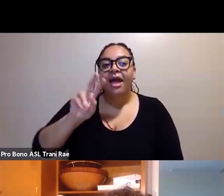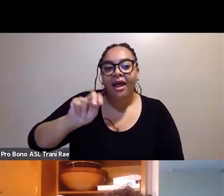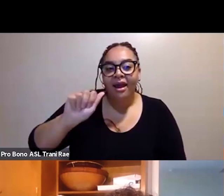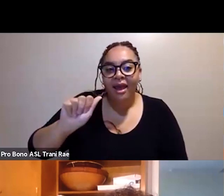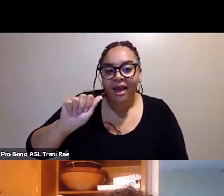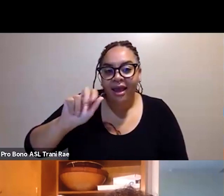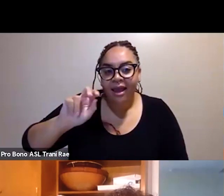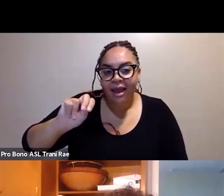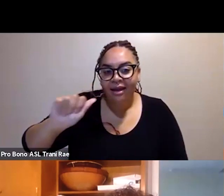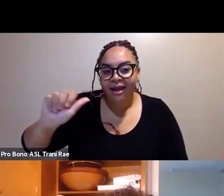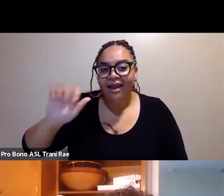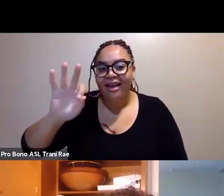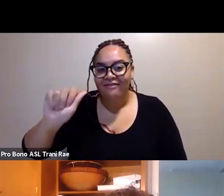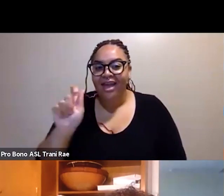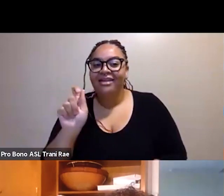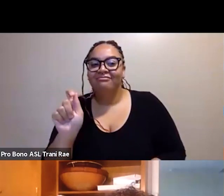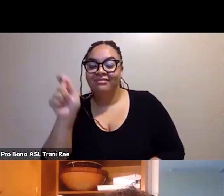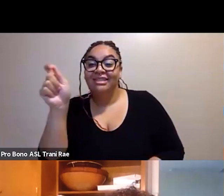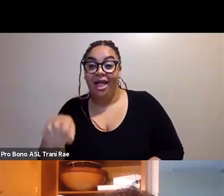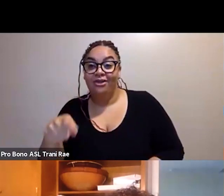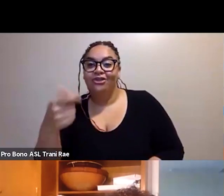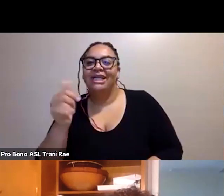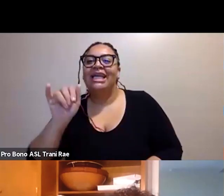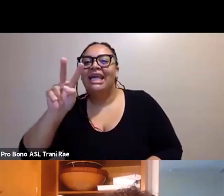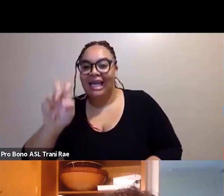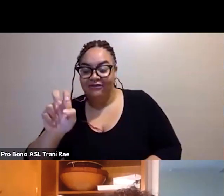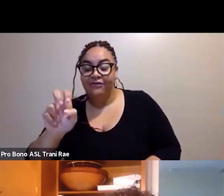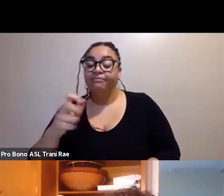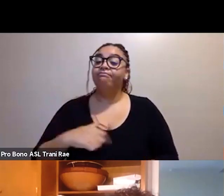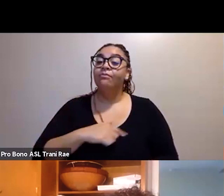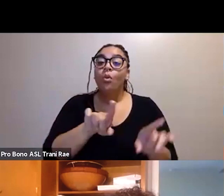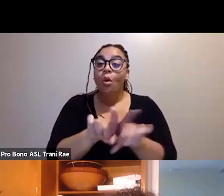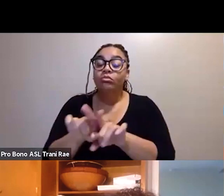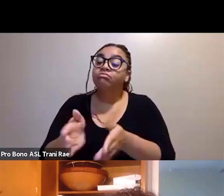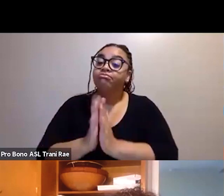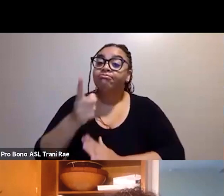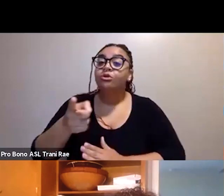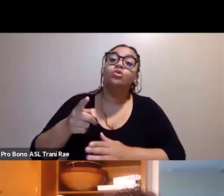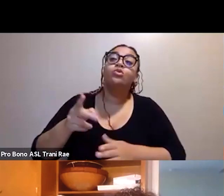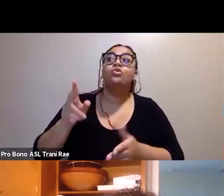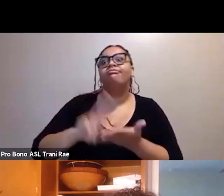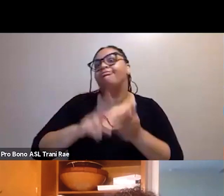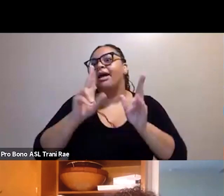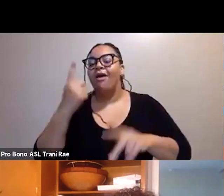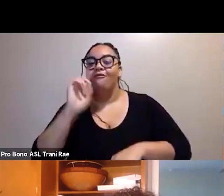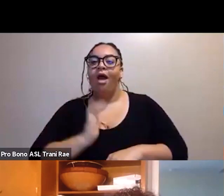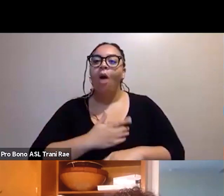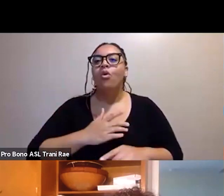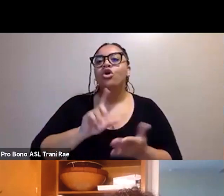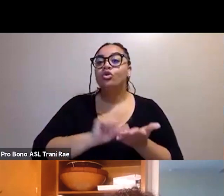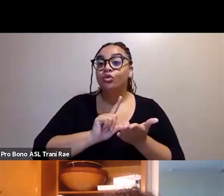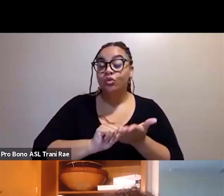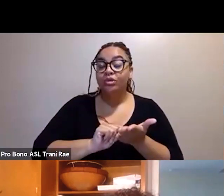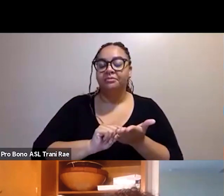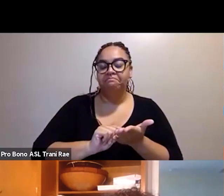NAAFA/give. We also encourage you to sign up for our newsletter and follow us on social media. Our social media handle is NAAFA Official